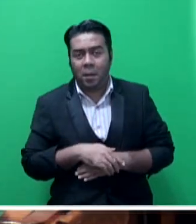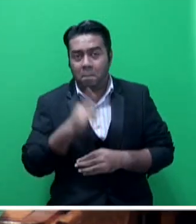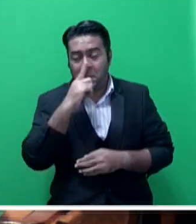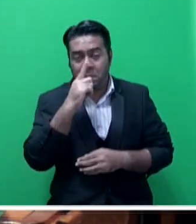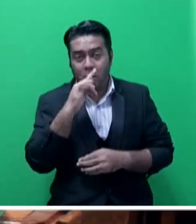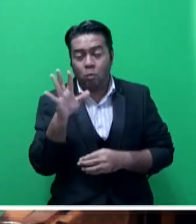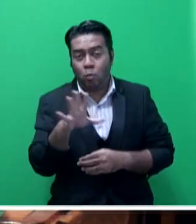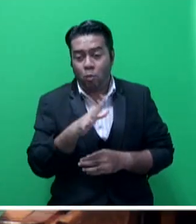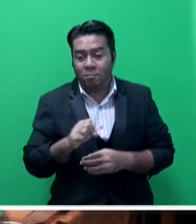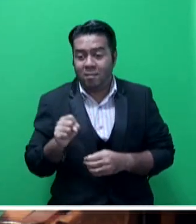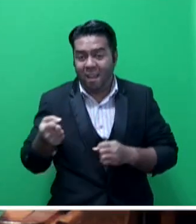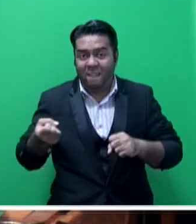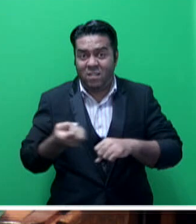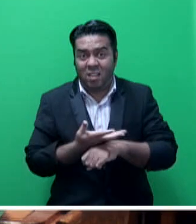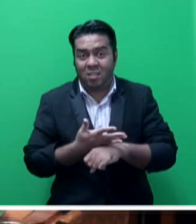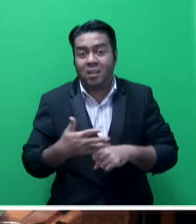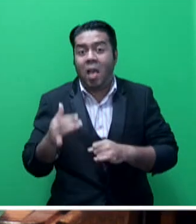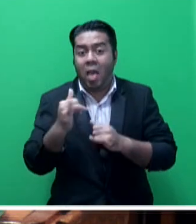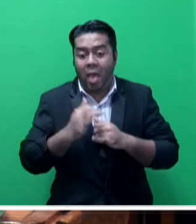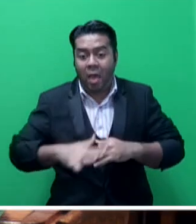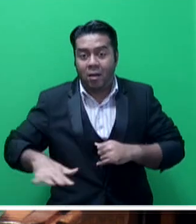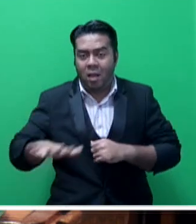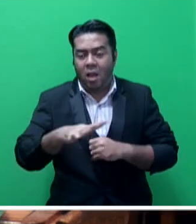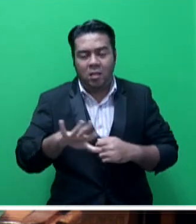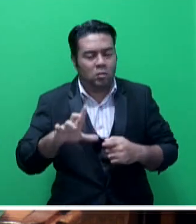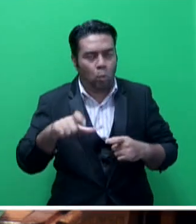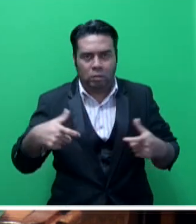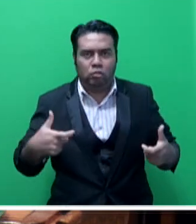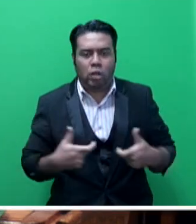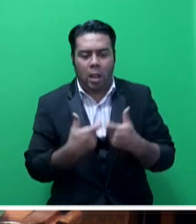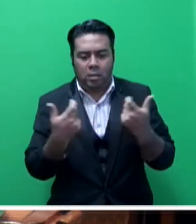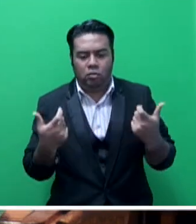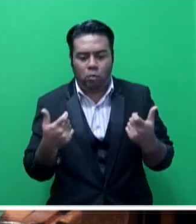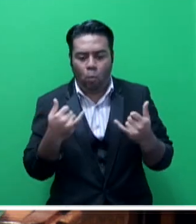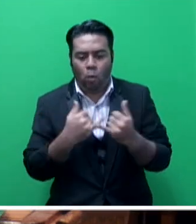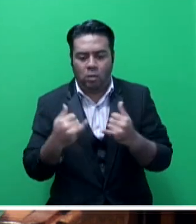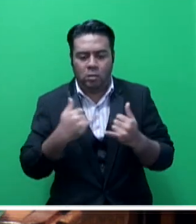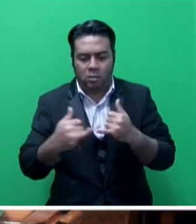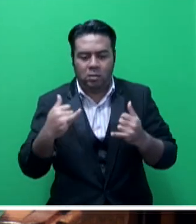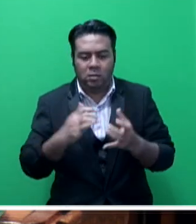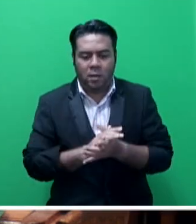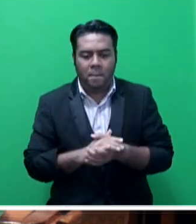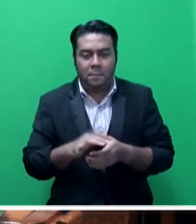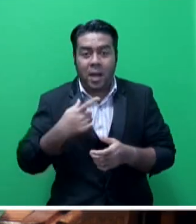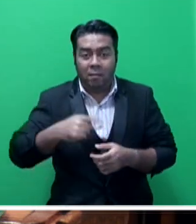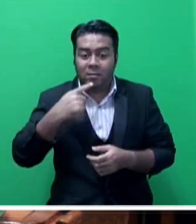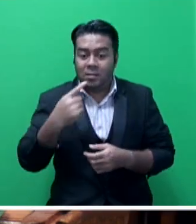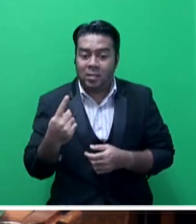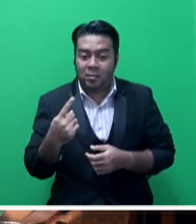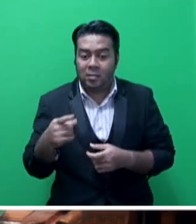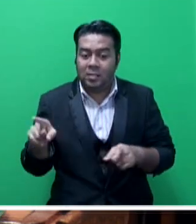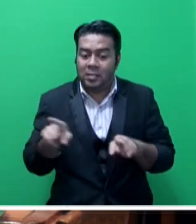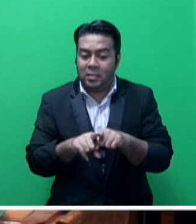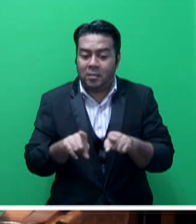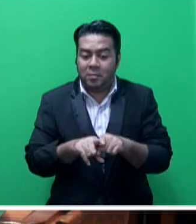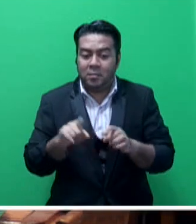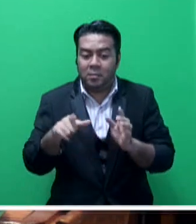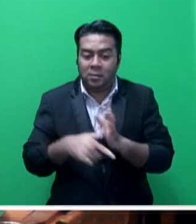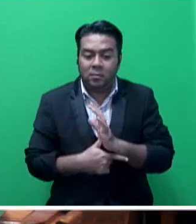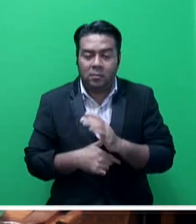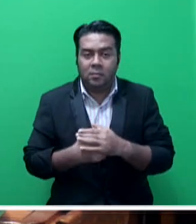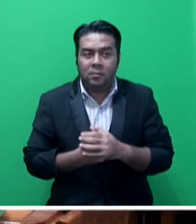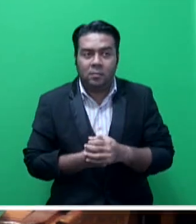affected areas is quite a challenge. But at the same time, I wish to give assurance that